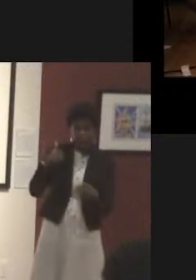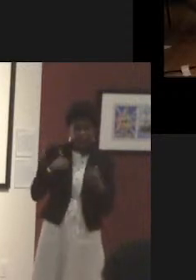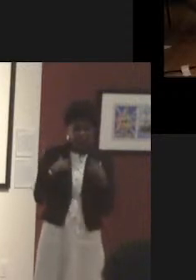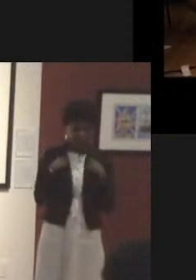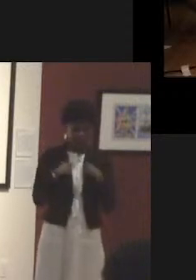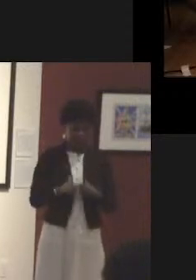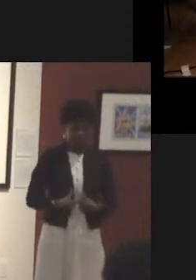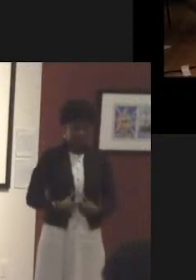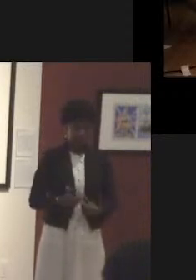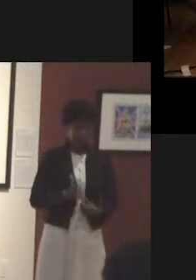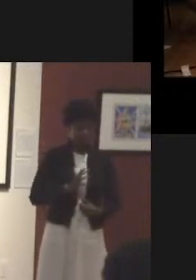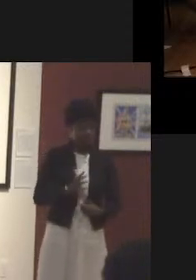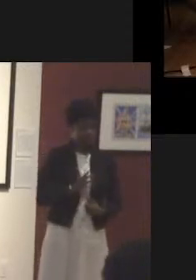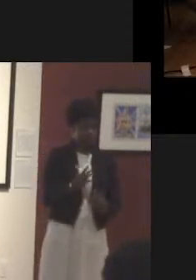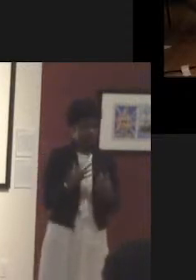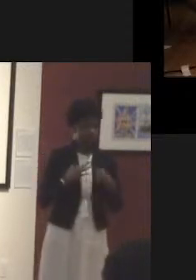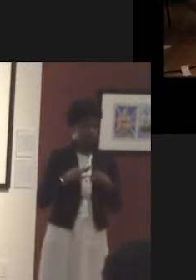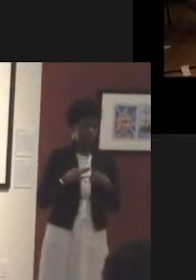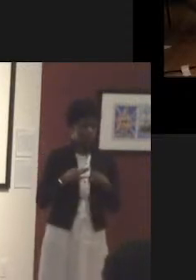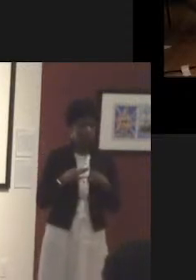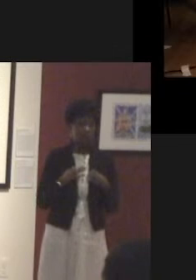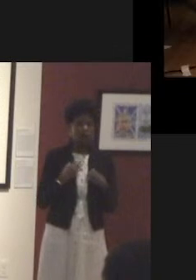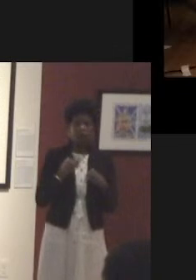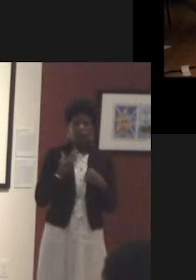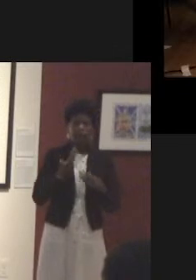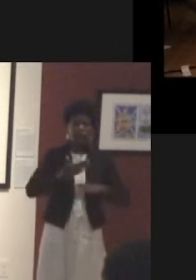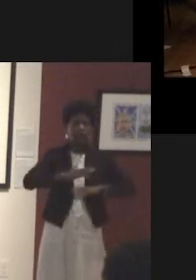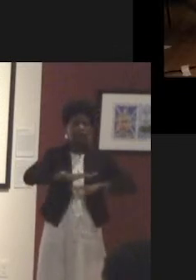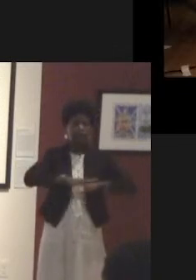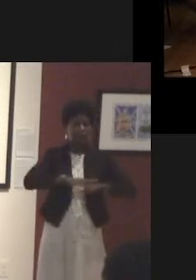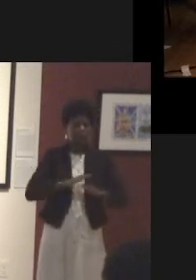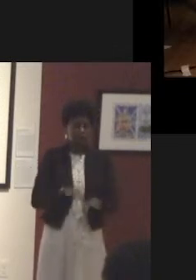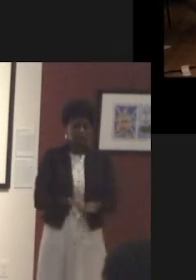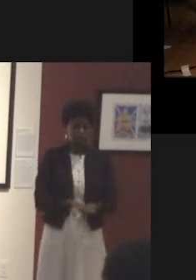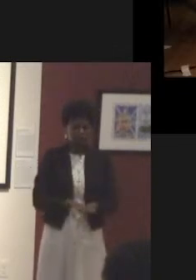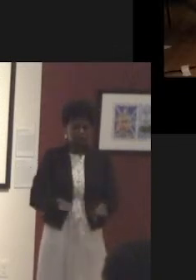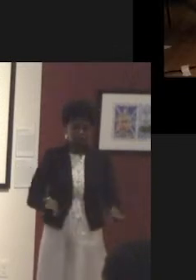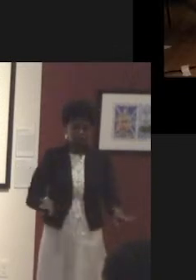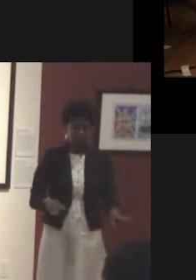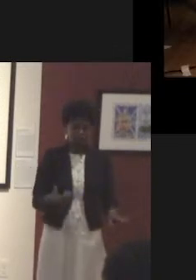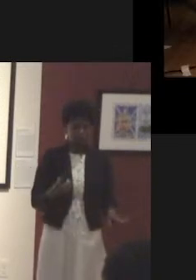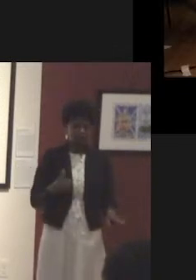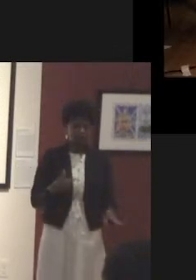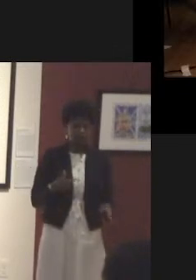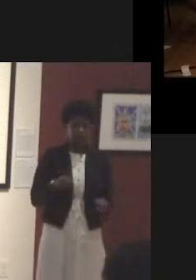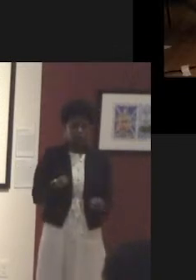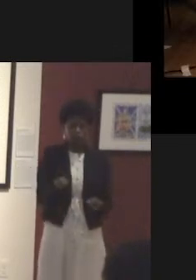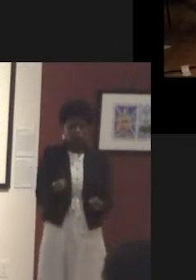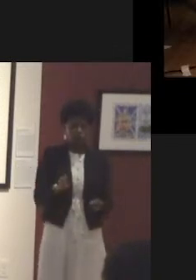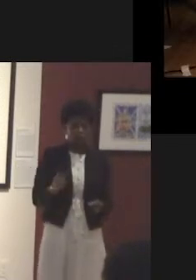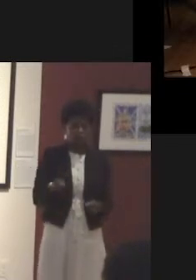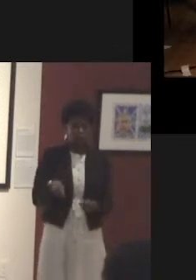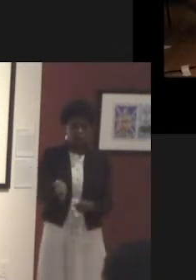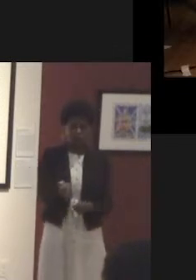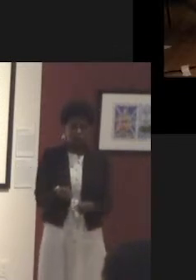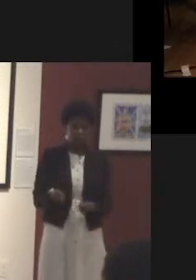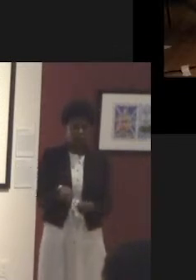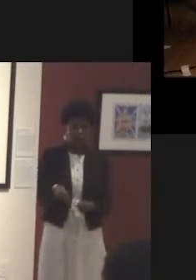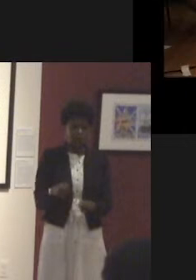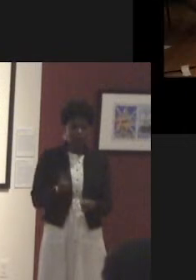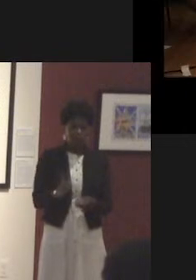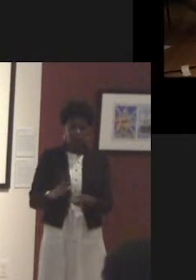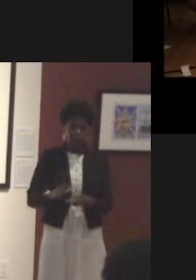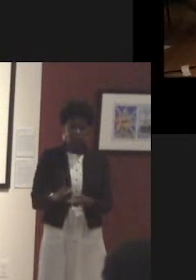shirt. He's sitting in front of a table where he has sort of a handmade control box, right? And there are